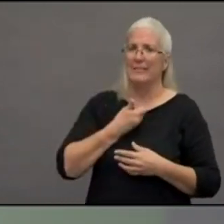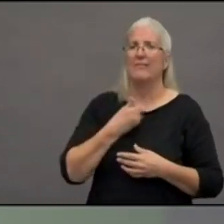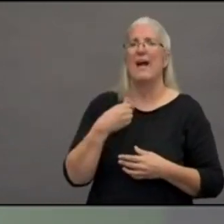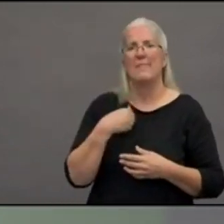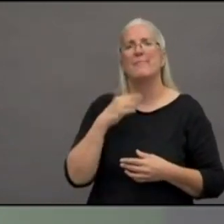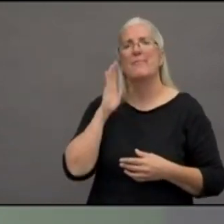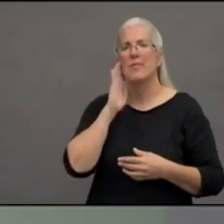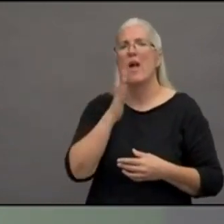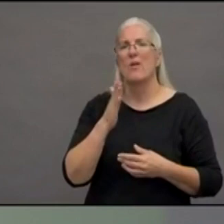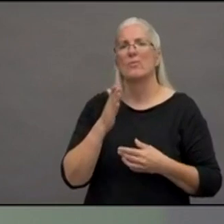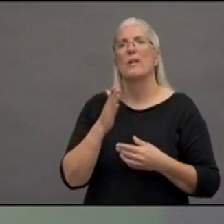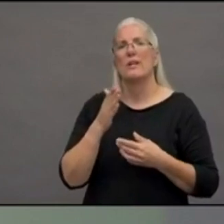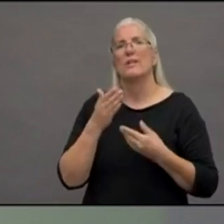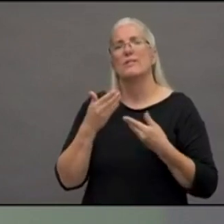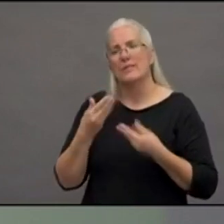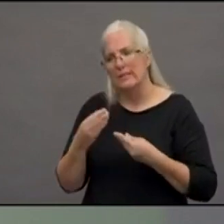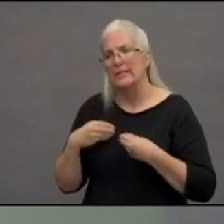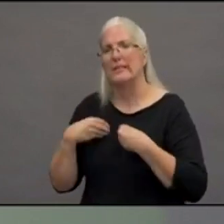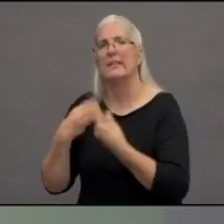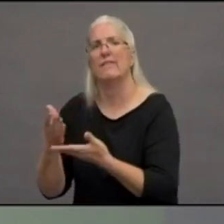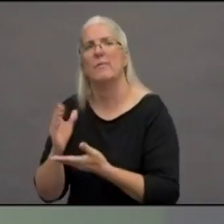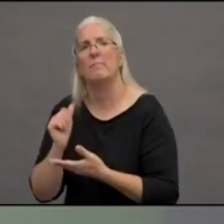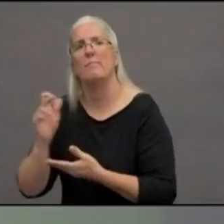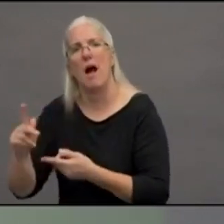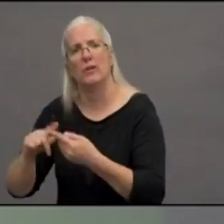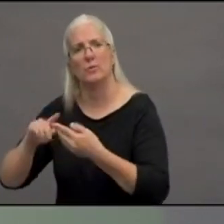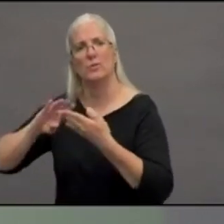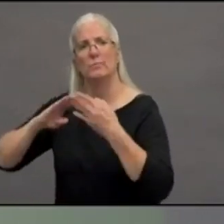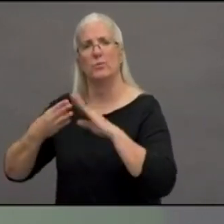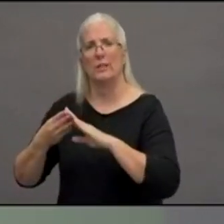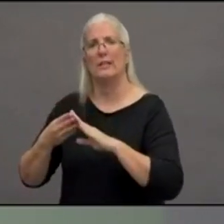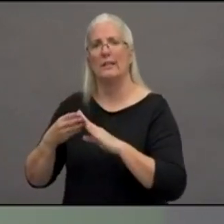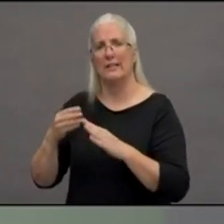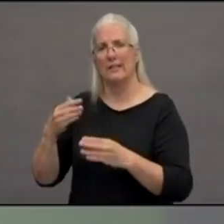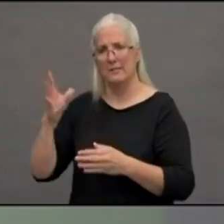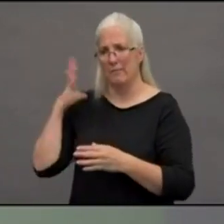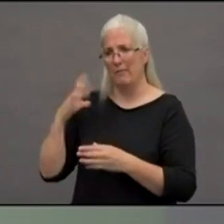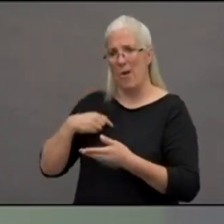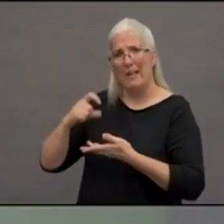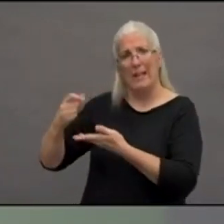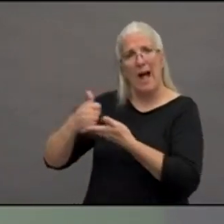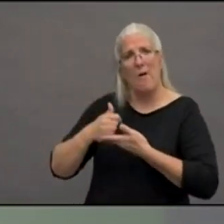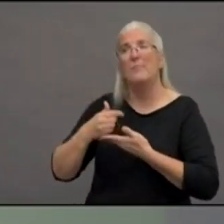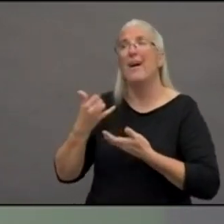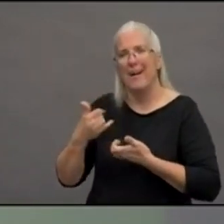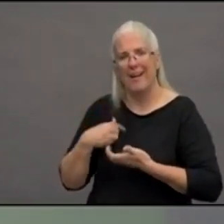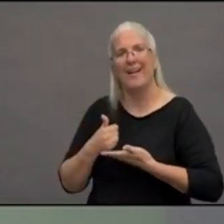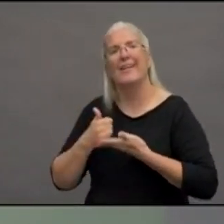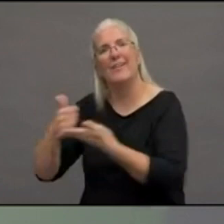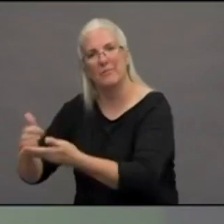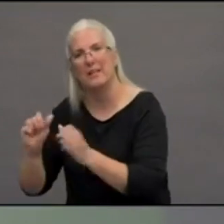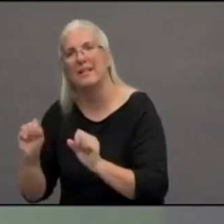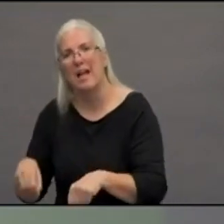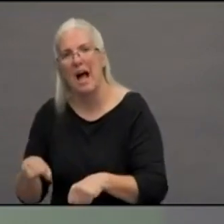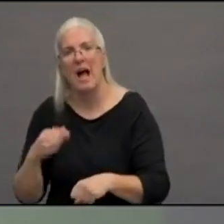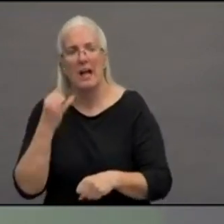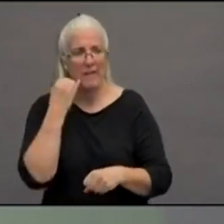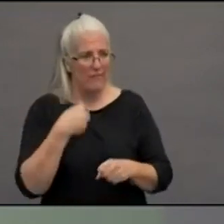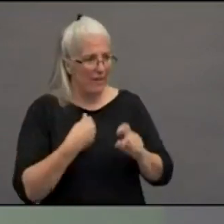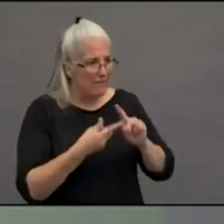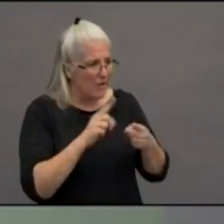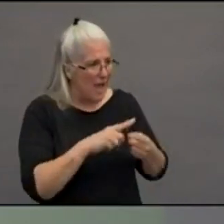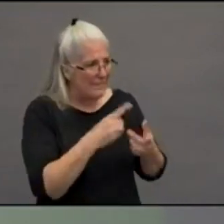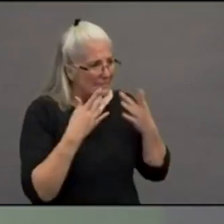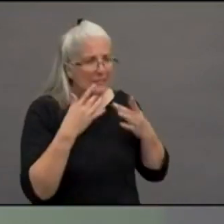have. So what I've done in the past is when I've had other friends that have needed food, I've fed them. I've bought them